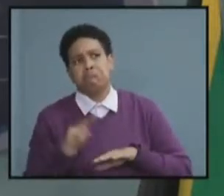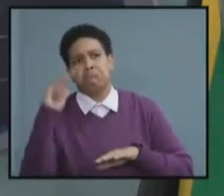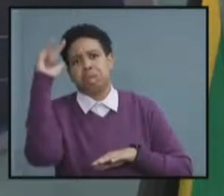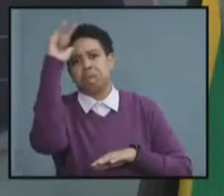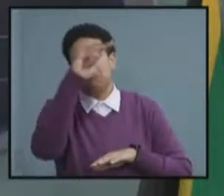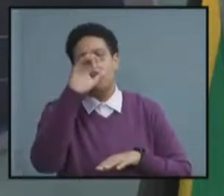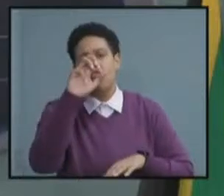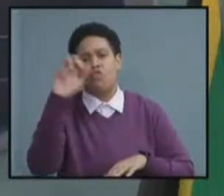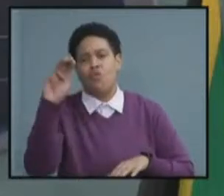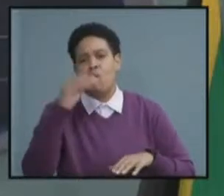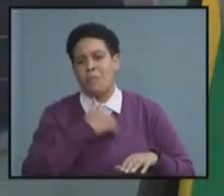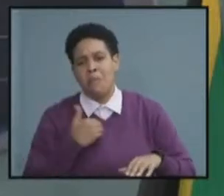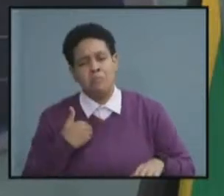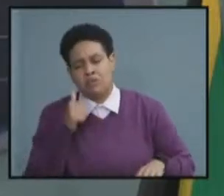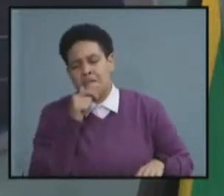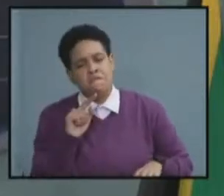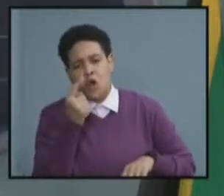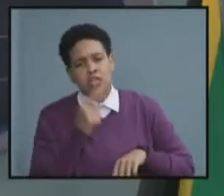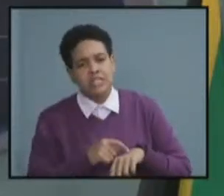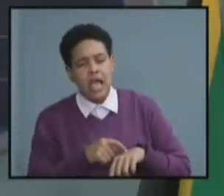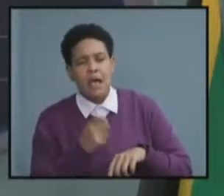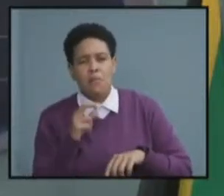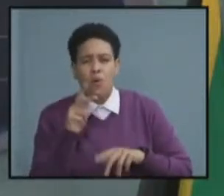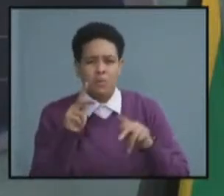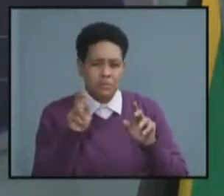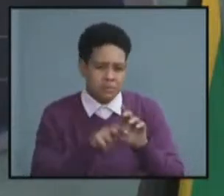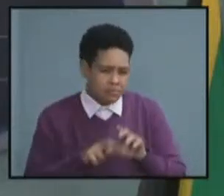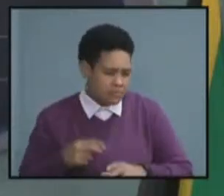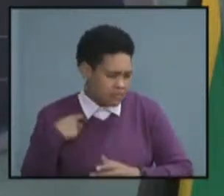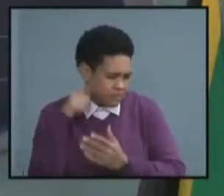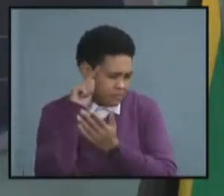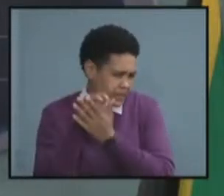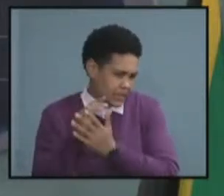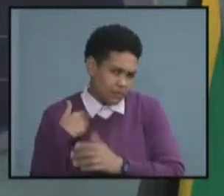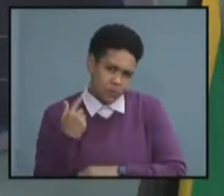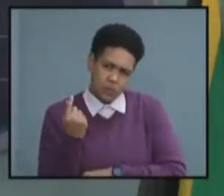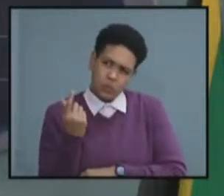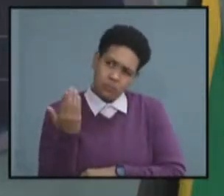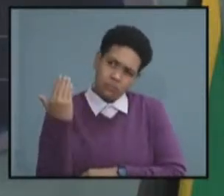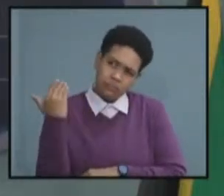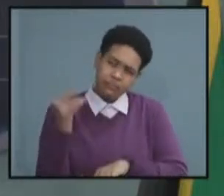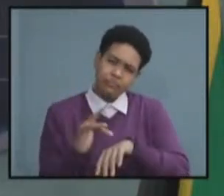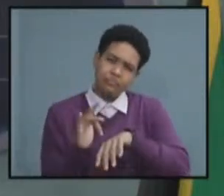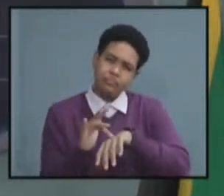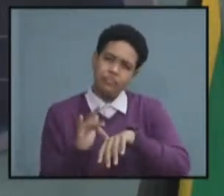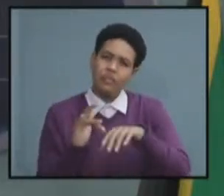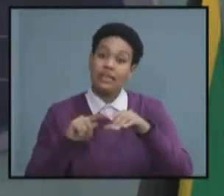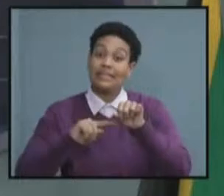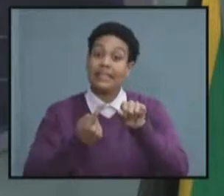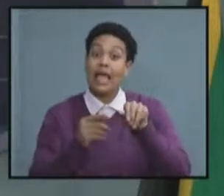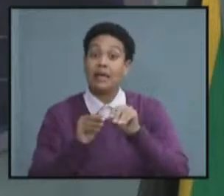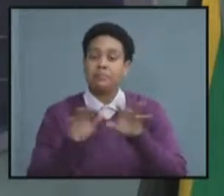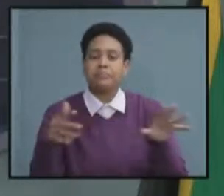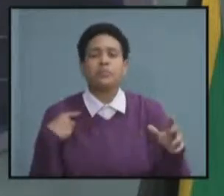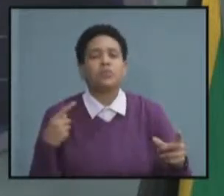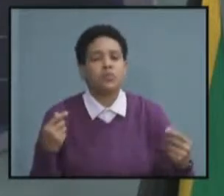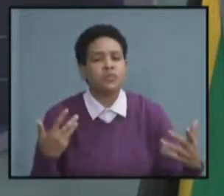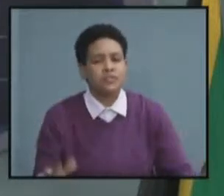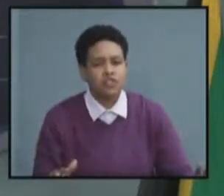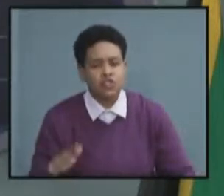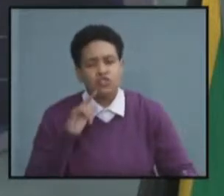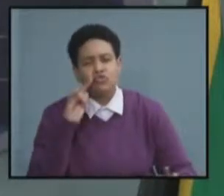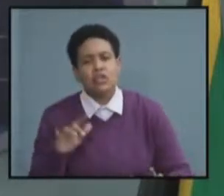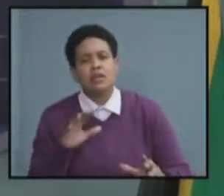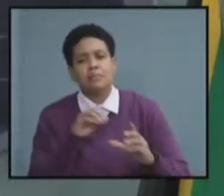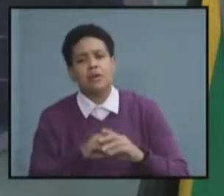crew members or passengers. I believe we did it early in the start of the epidemic, and it is